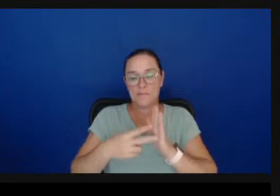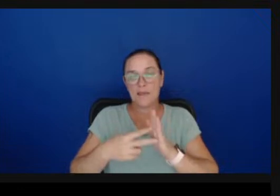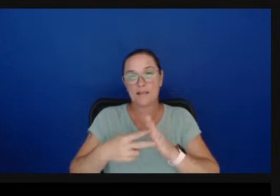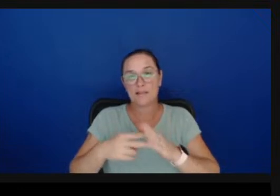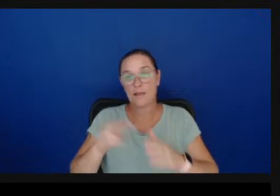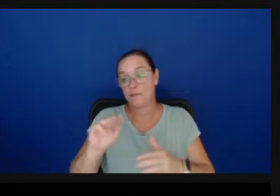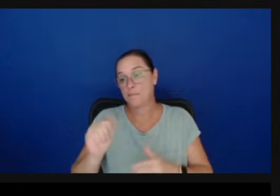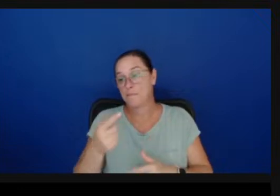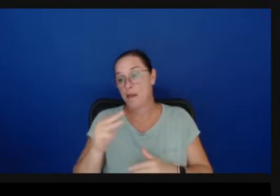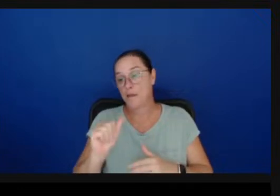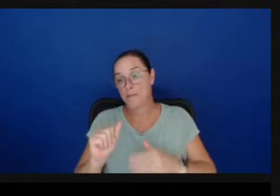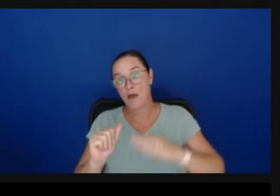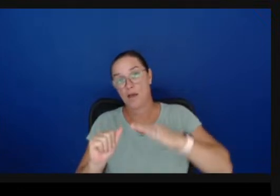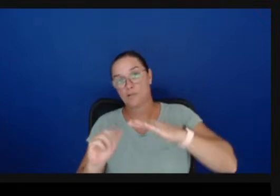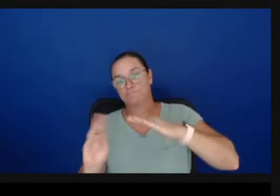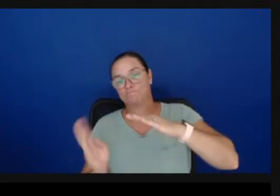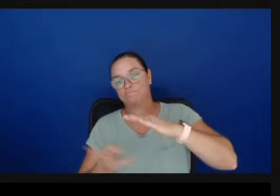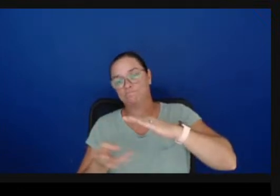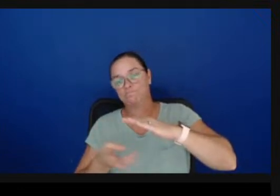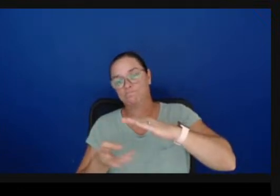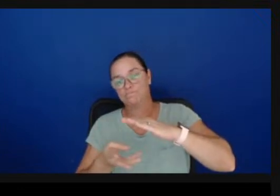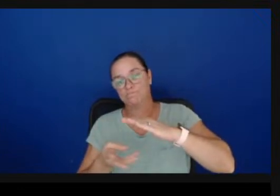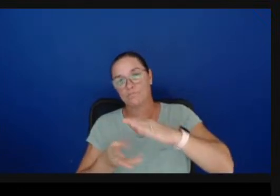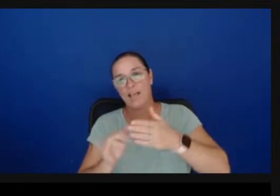volcano is recharging in the summit area.